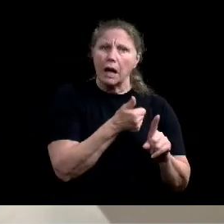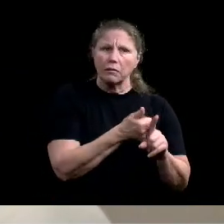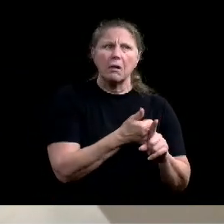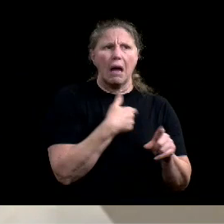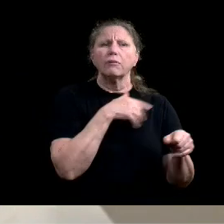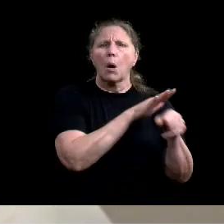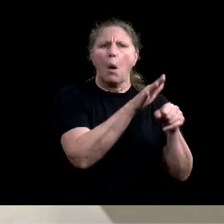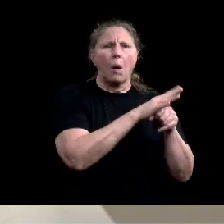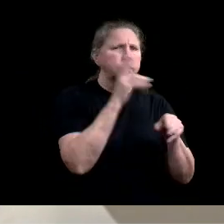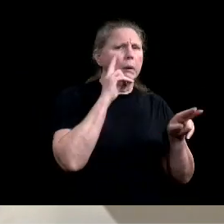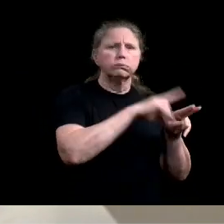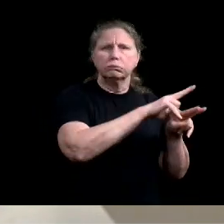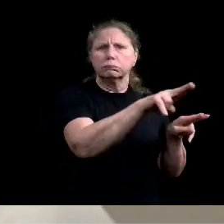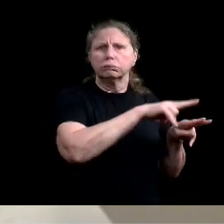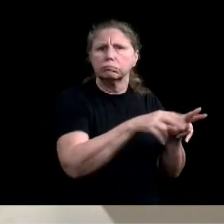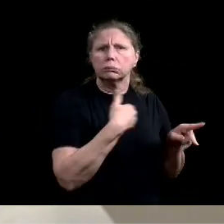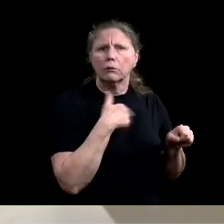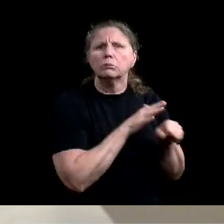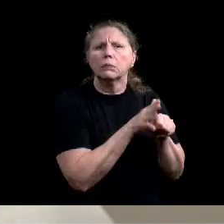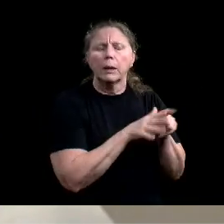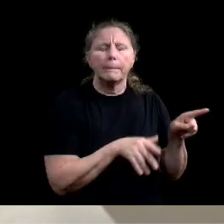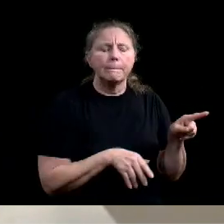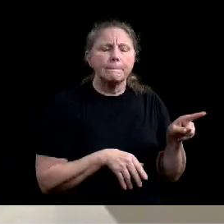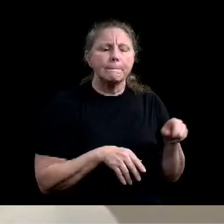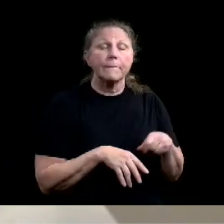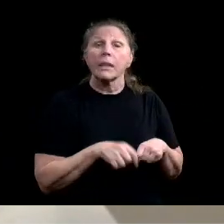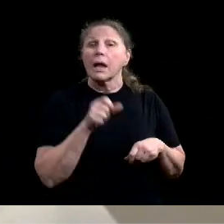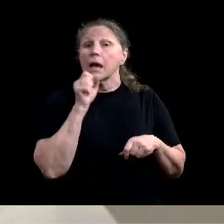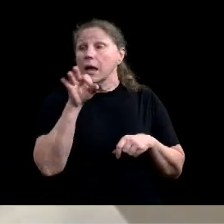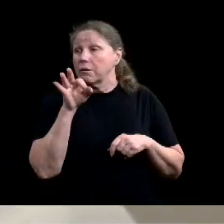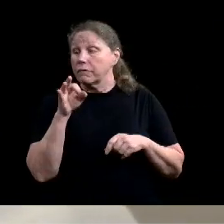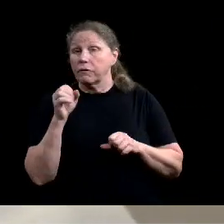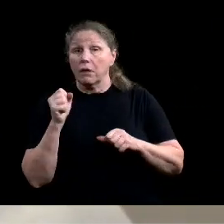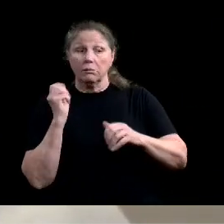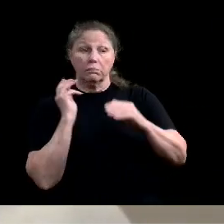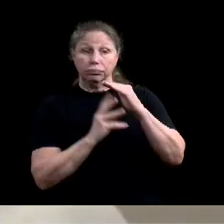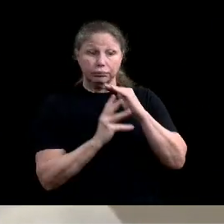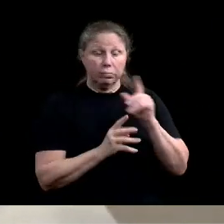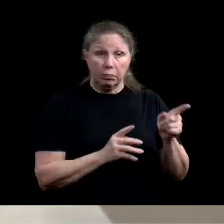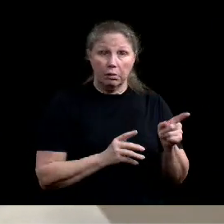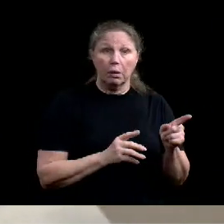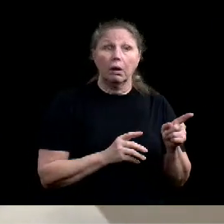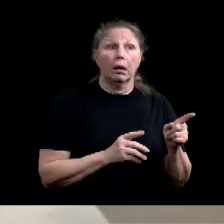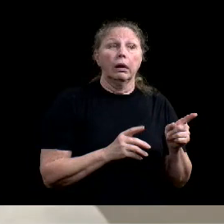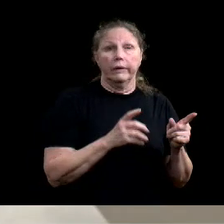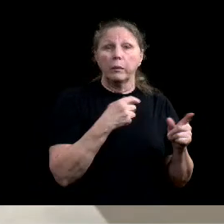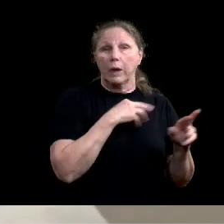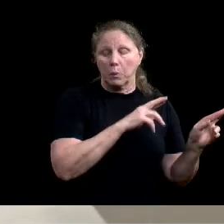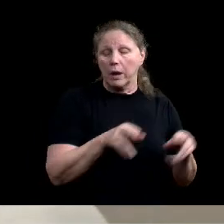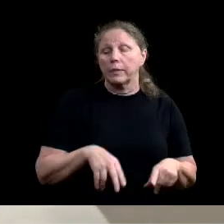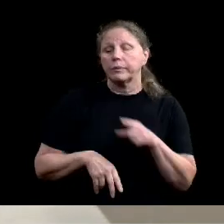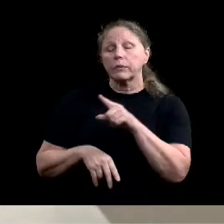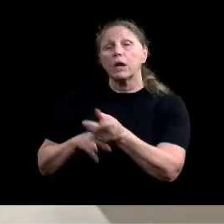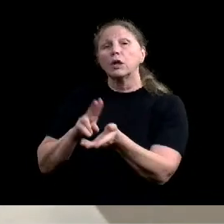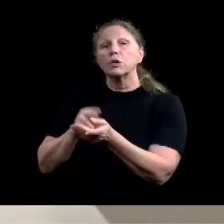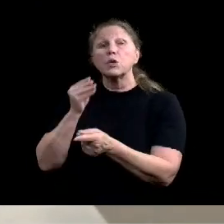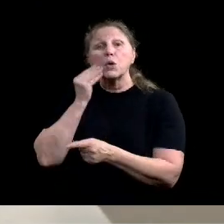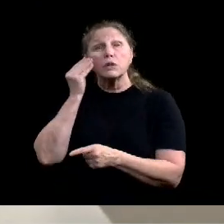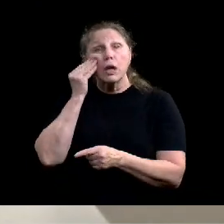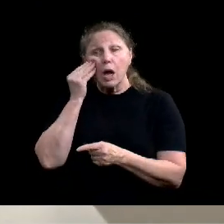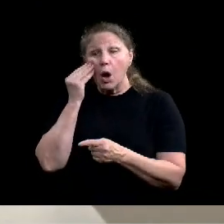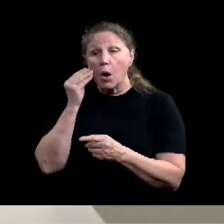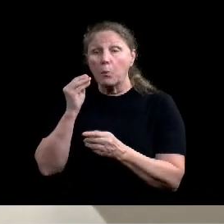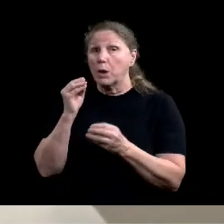no known cases that have occurred in nursing homes. There are no new cases among first responders. There